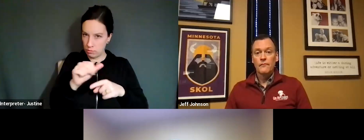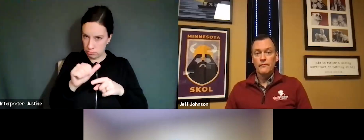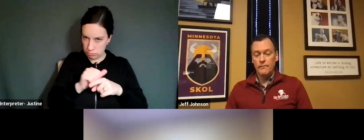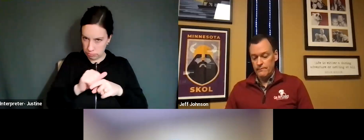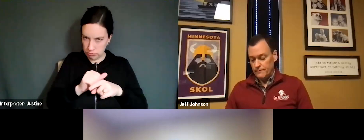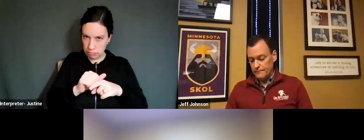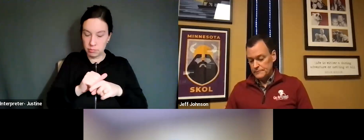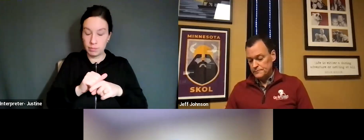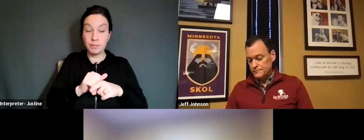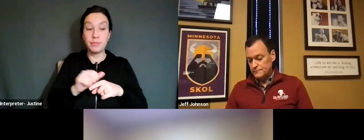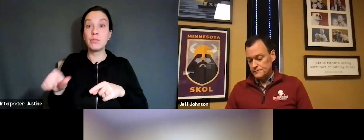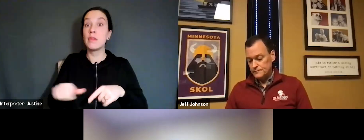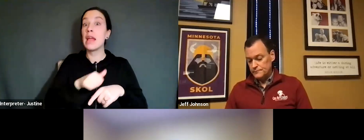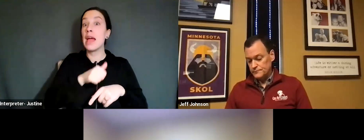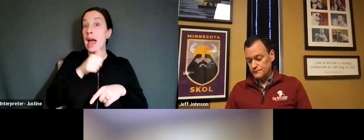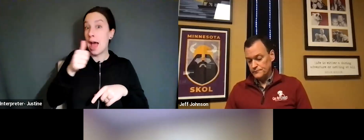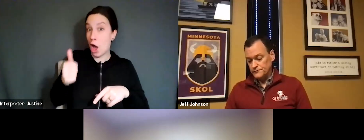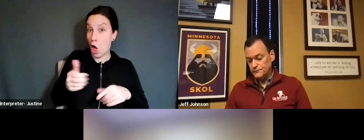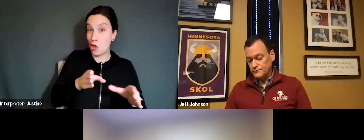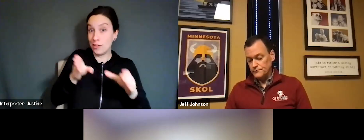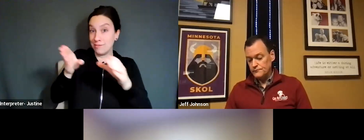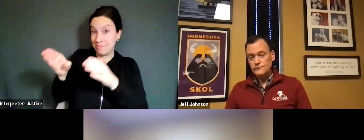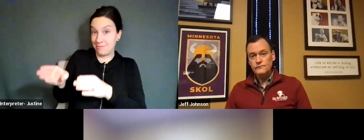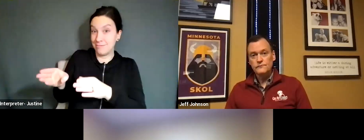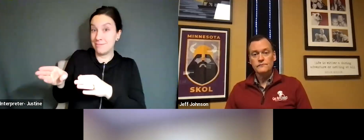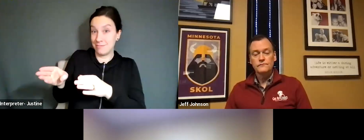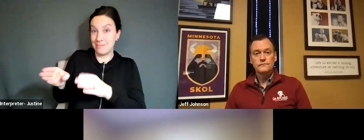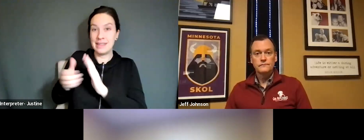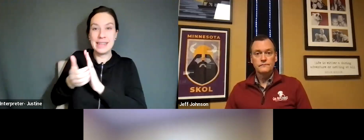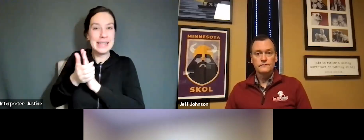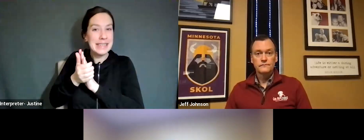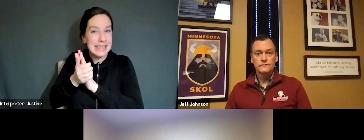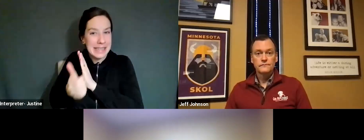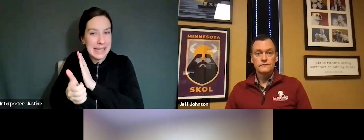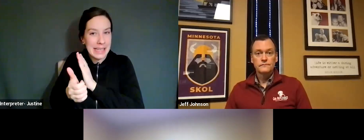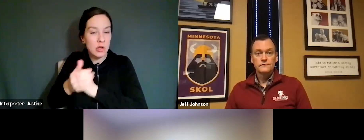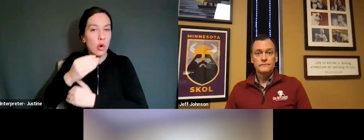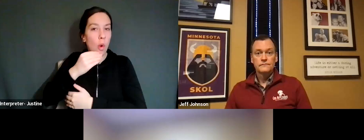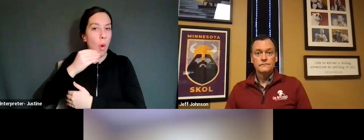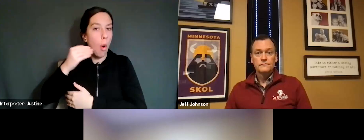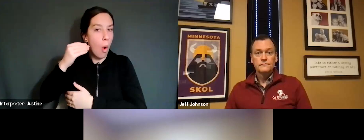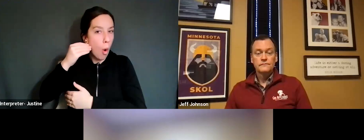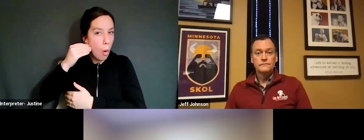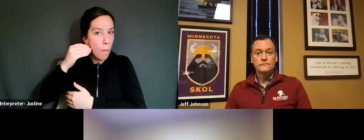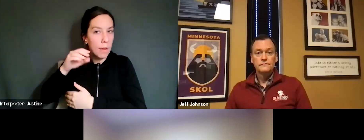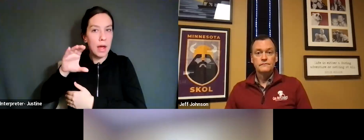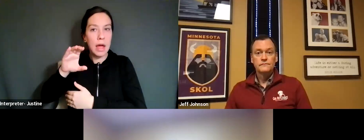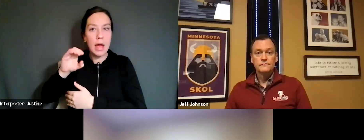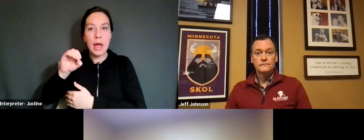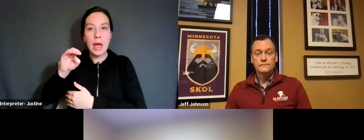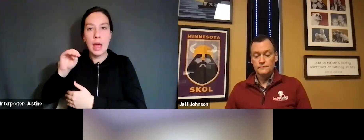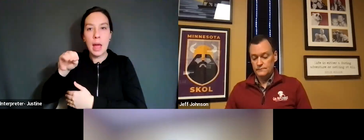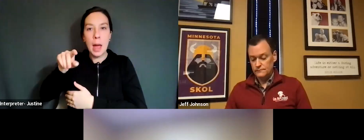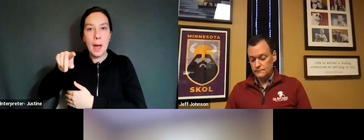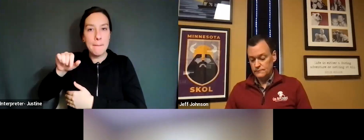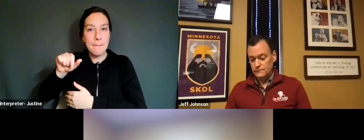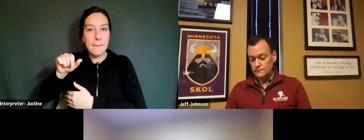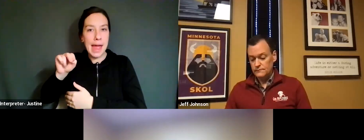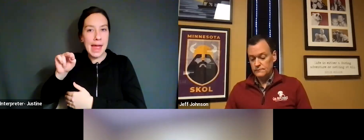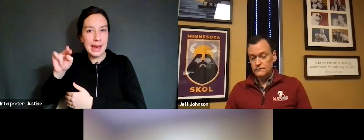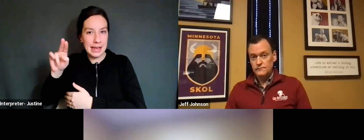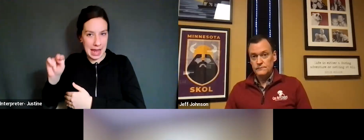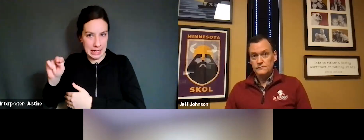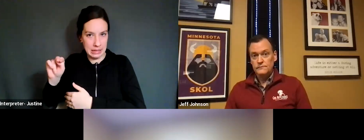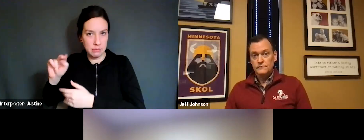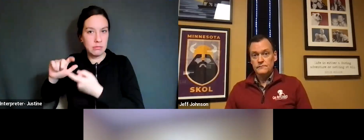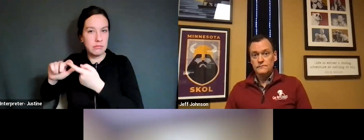looking at starting this year is what's called a skilled home companion. This, we're looking at another way to place a dog with